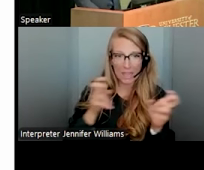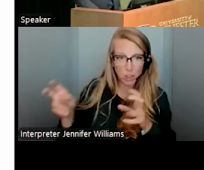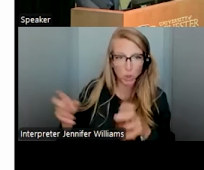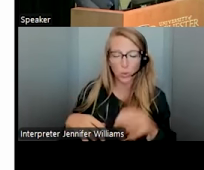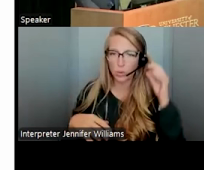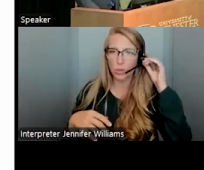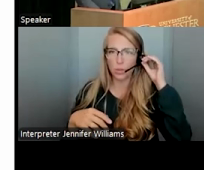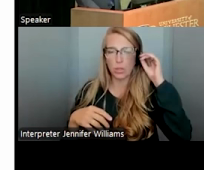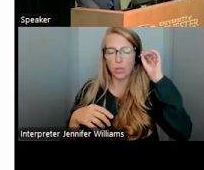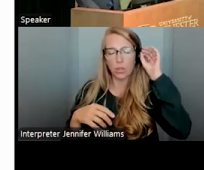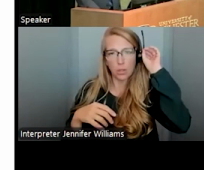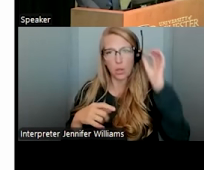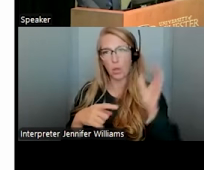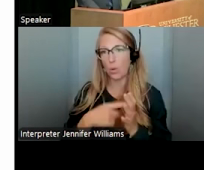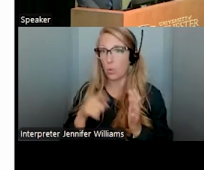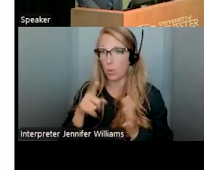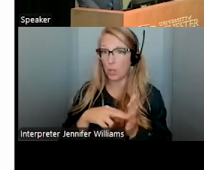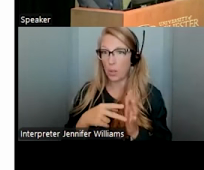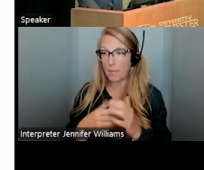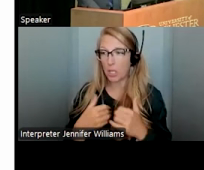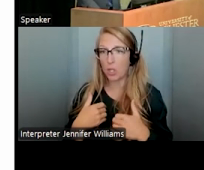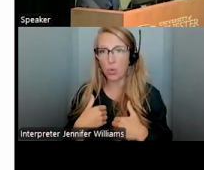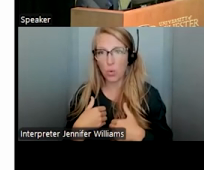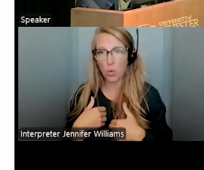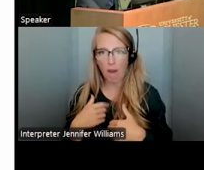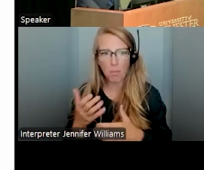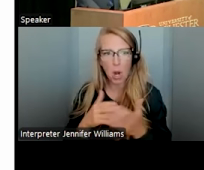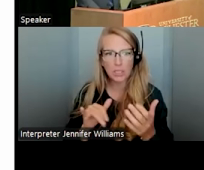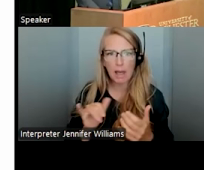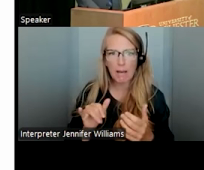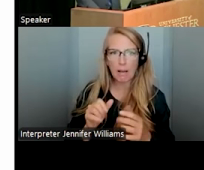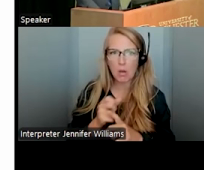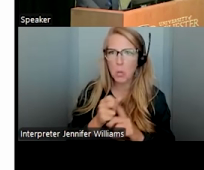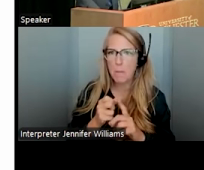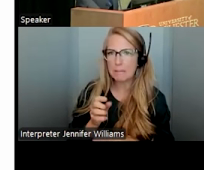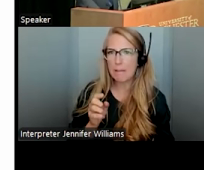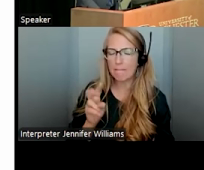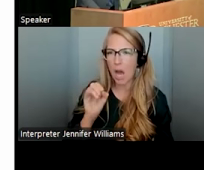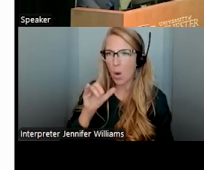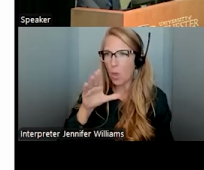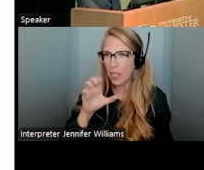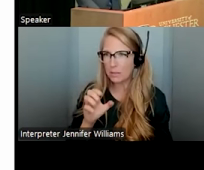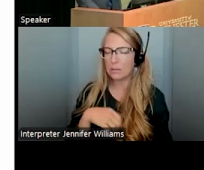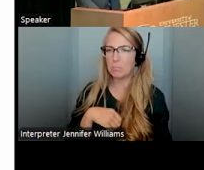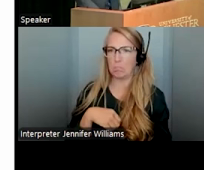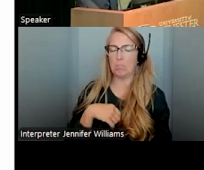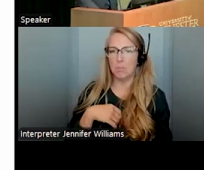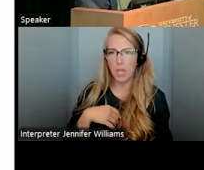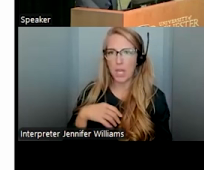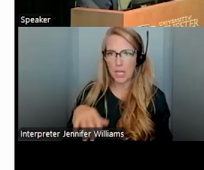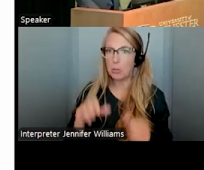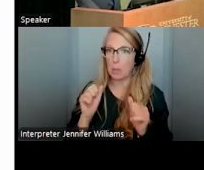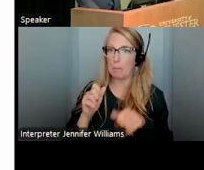have programs like intimate partner violence and all these things? It took me a while, but